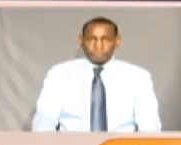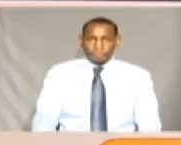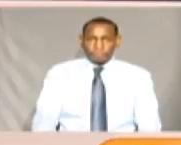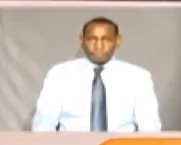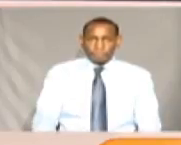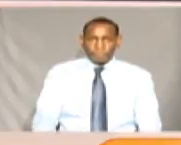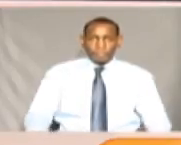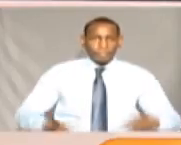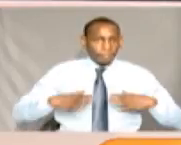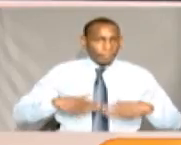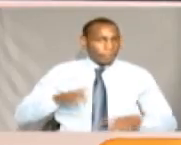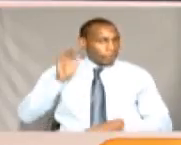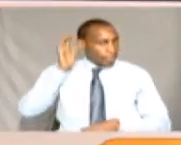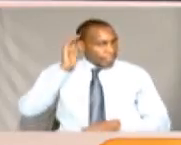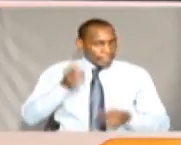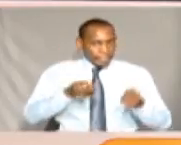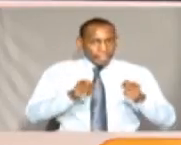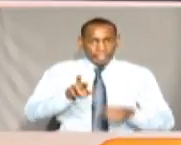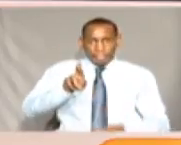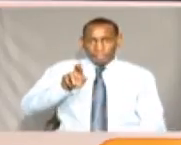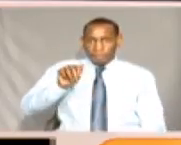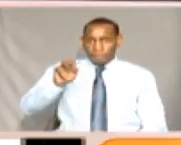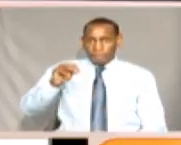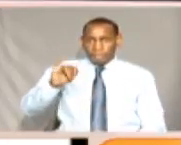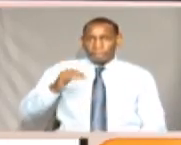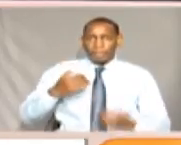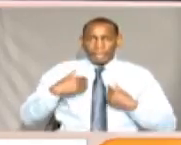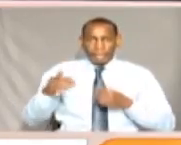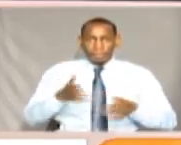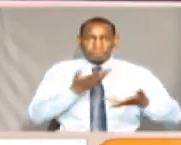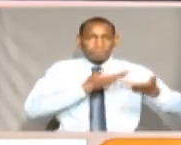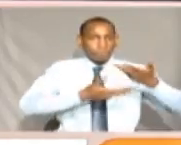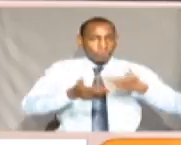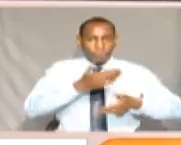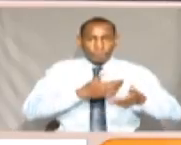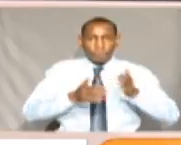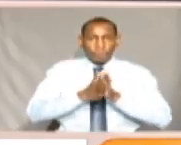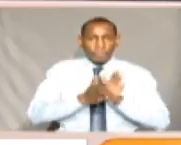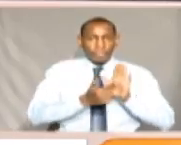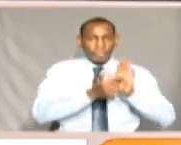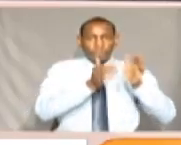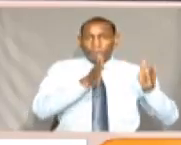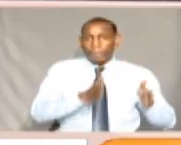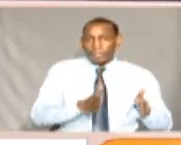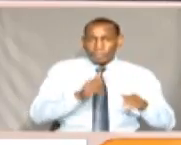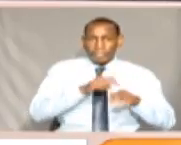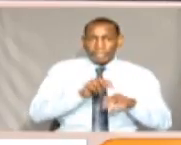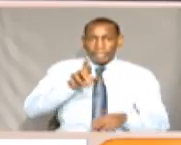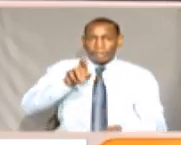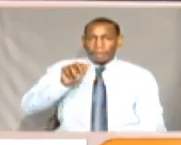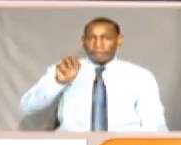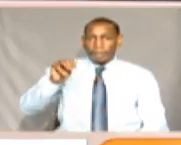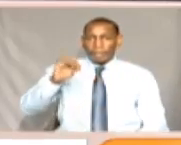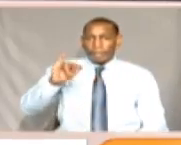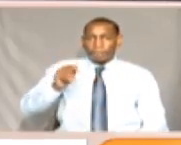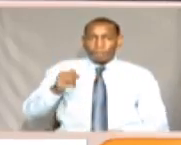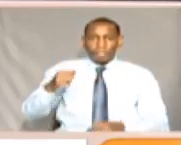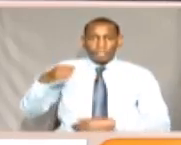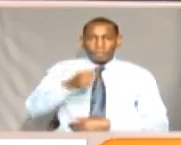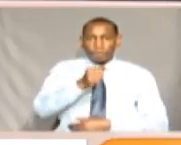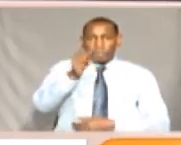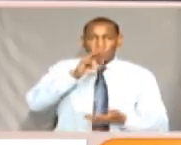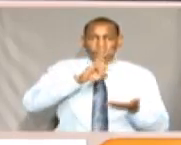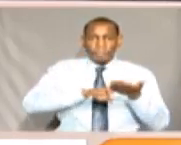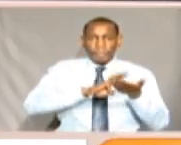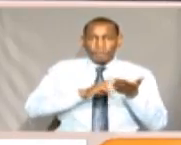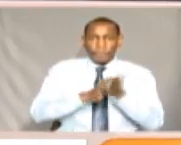And fans of Ramogi FM had an opportunity to interact with their favorite presenters as Ramogi FM traversed Migori and